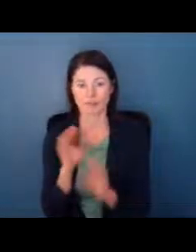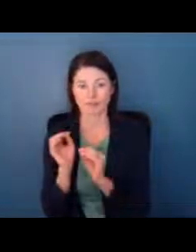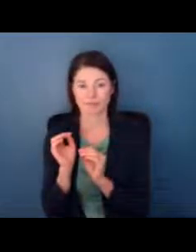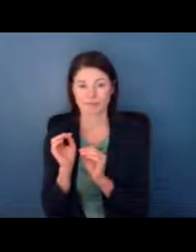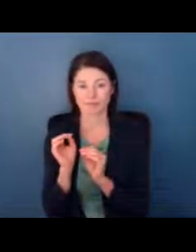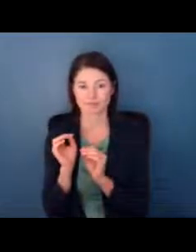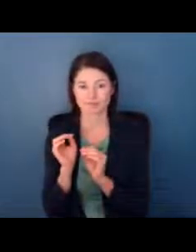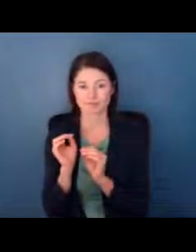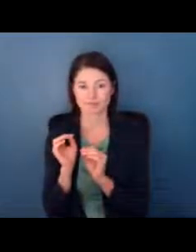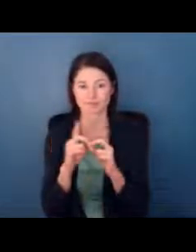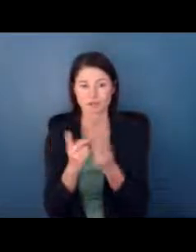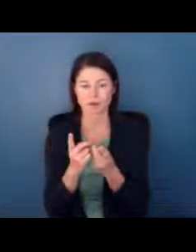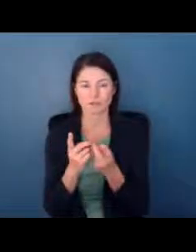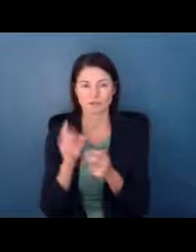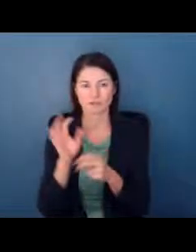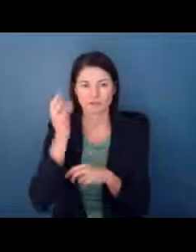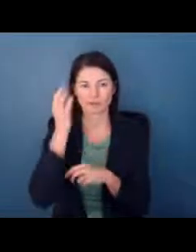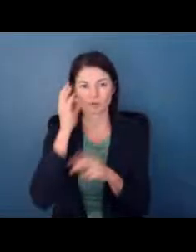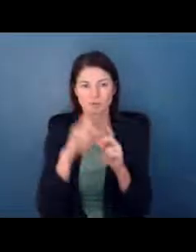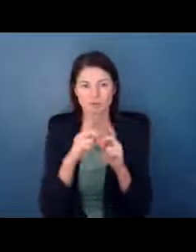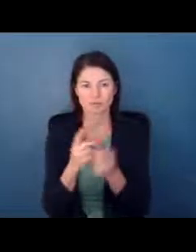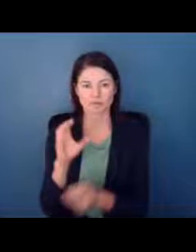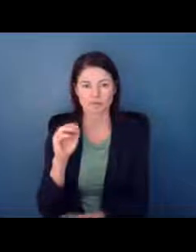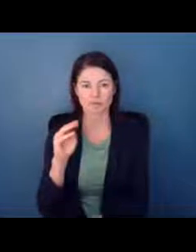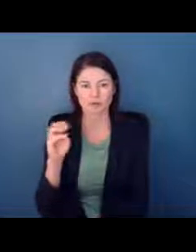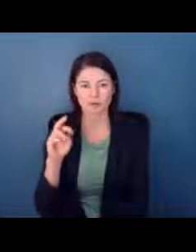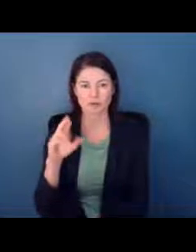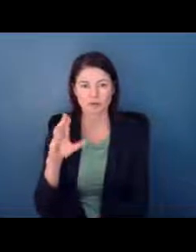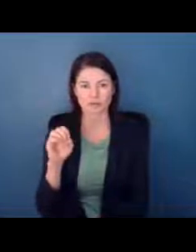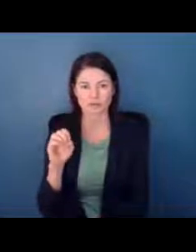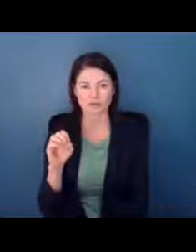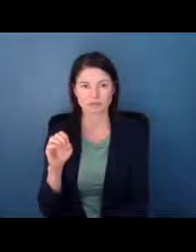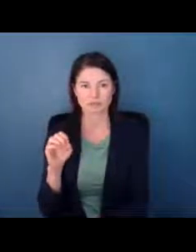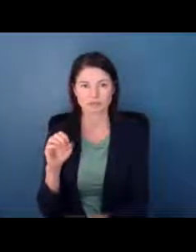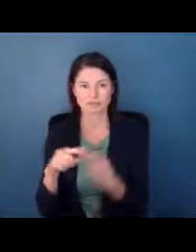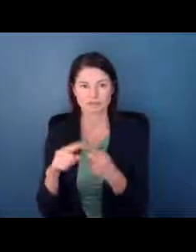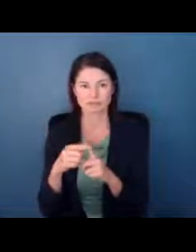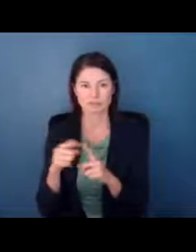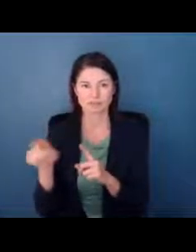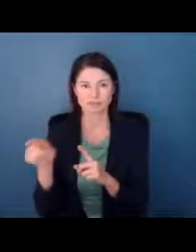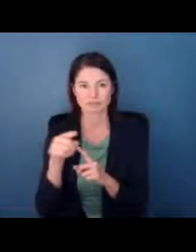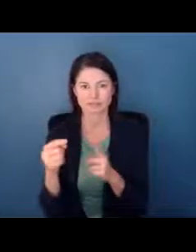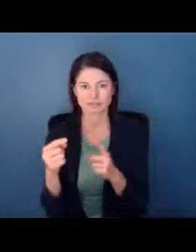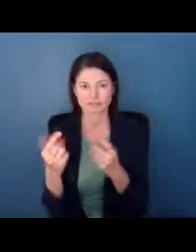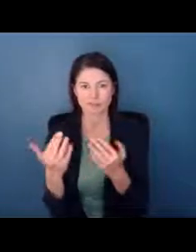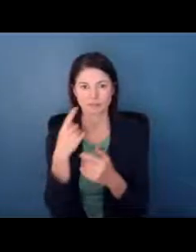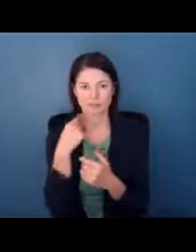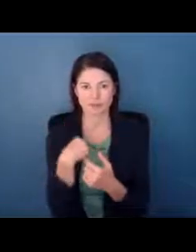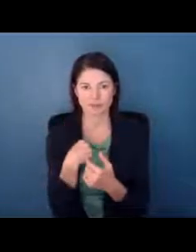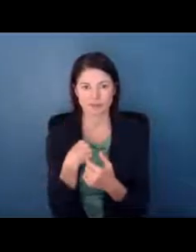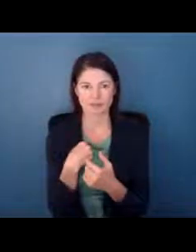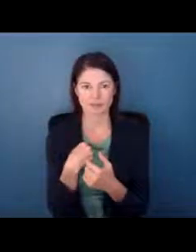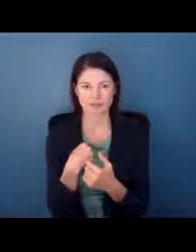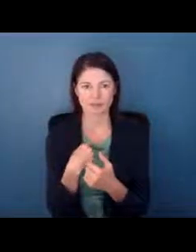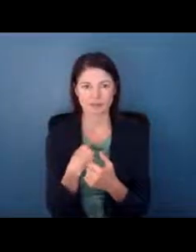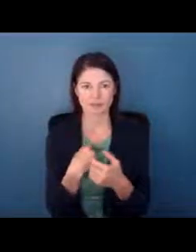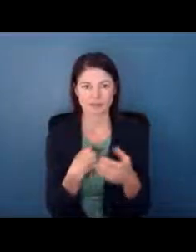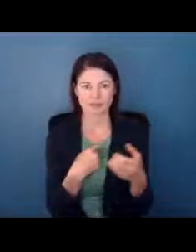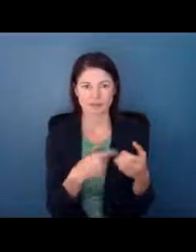Department of Commerce, the Federal Department of Commerce at my door in Fresno waiting, so I have to race down the road. You heard my instructions on my phone how to get